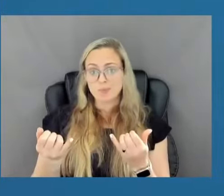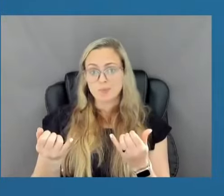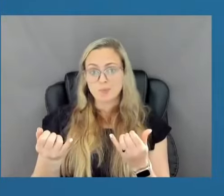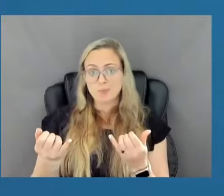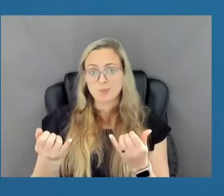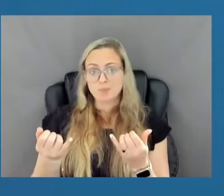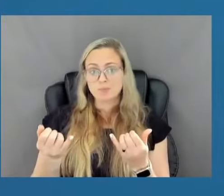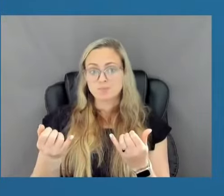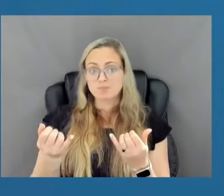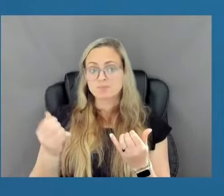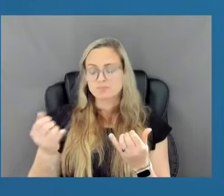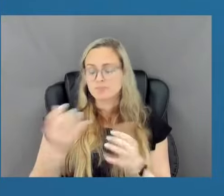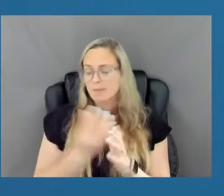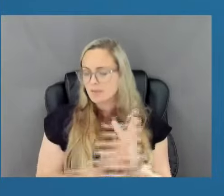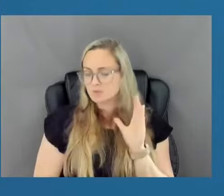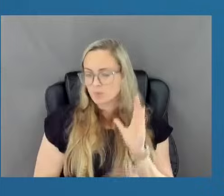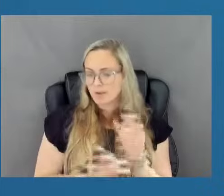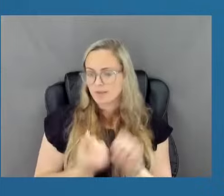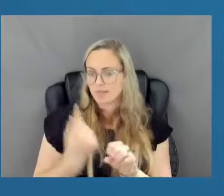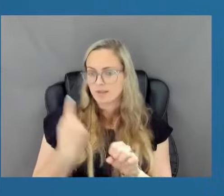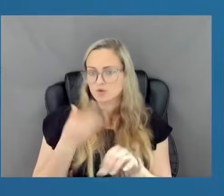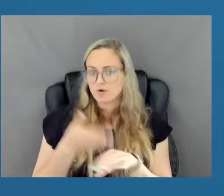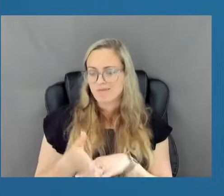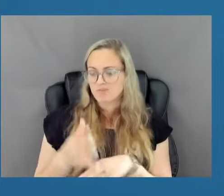Mr. Vincent passed away last year after owning